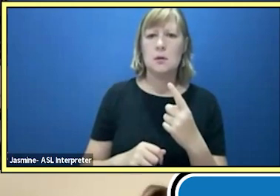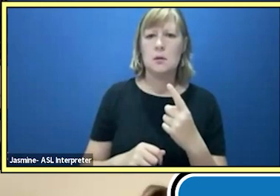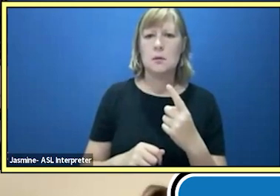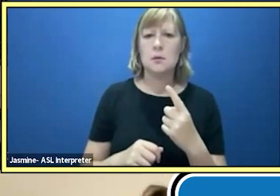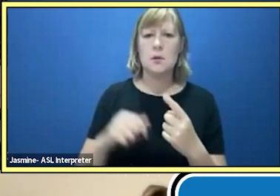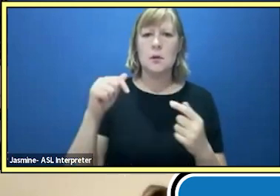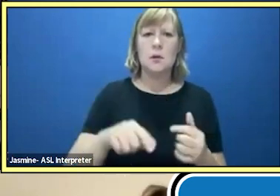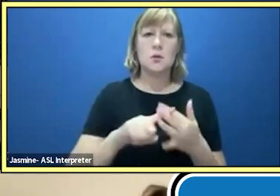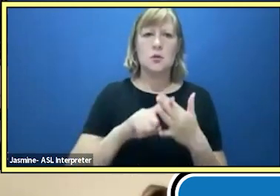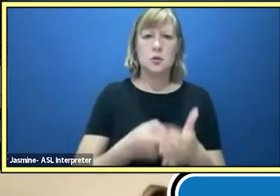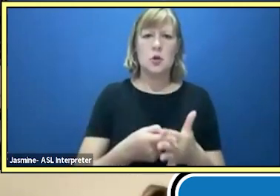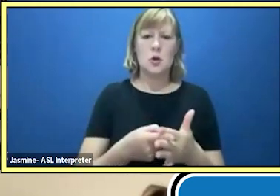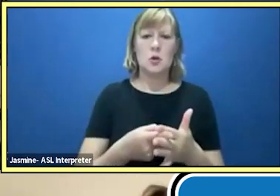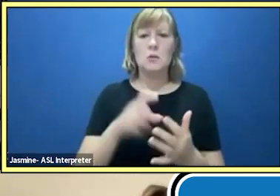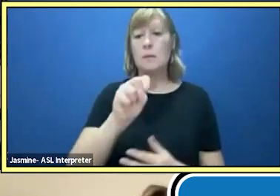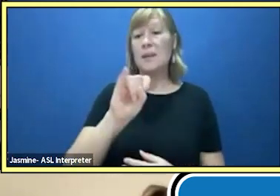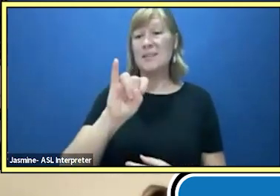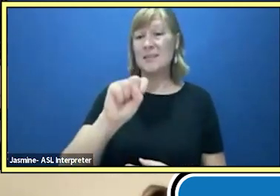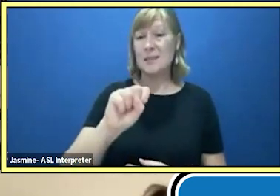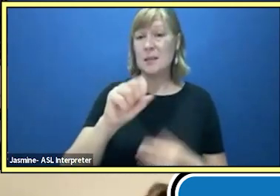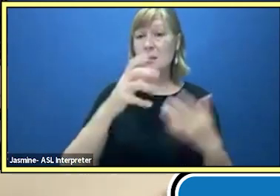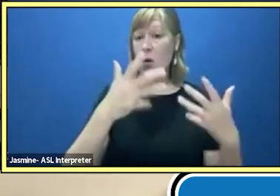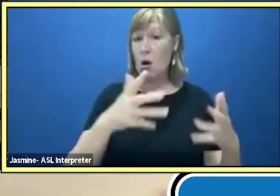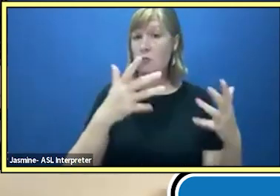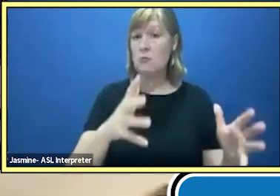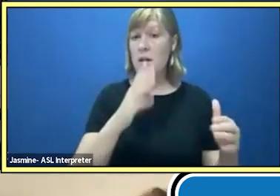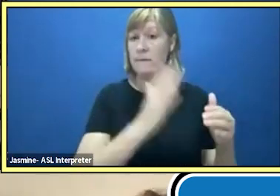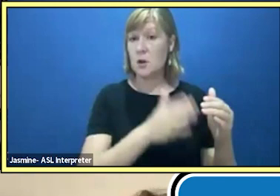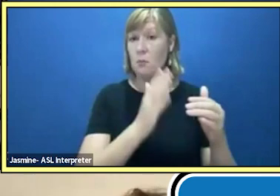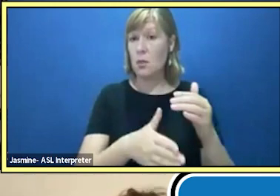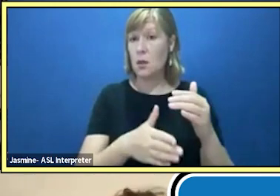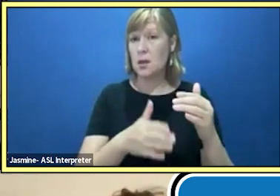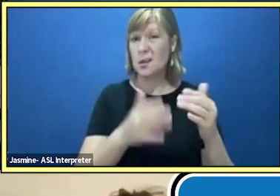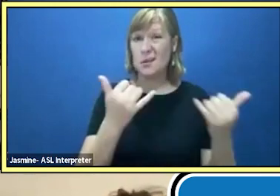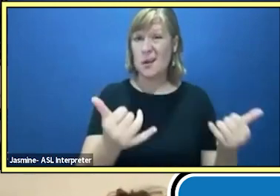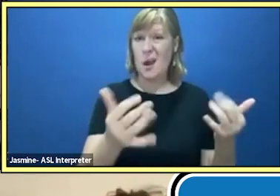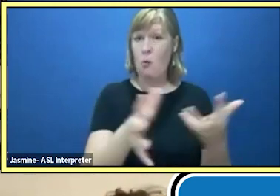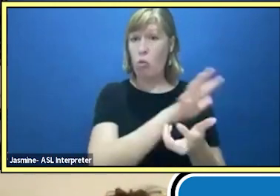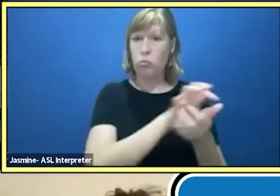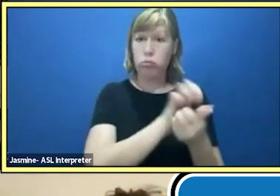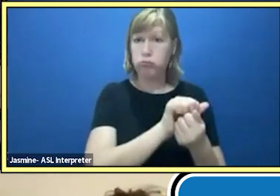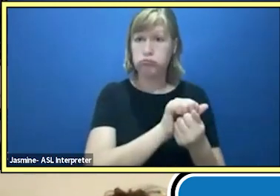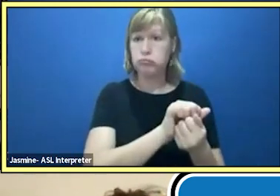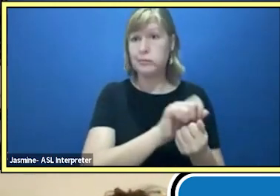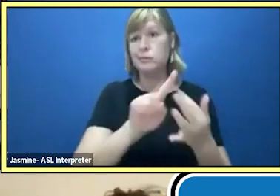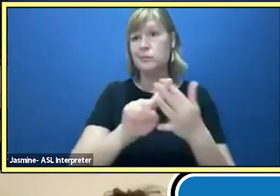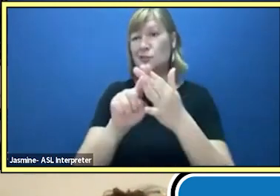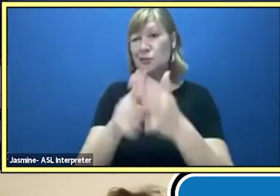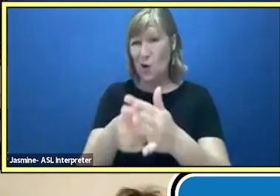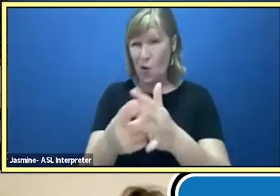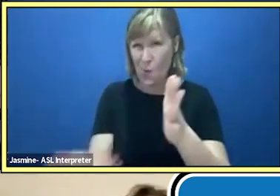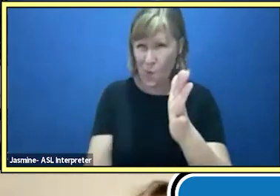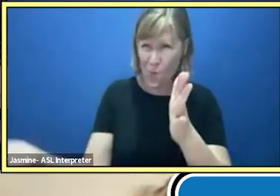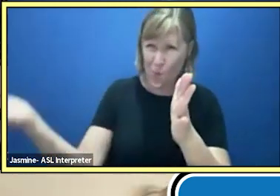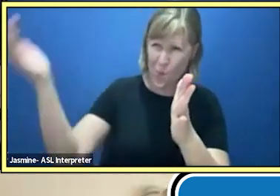a assist that's been done, that everything starts from square one to implement